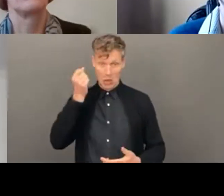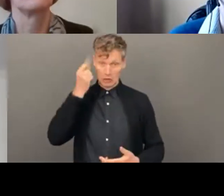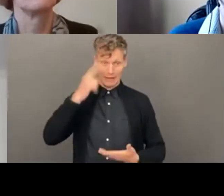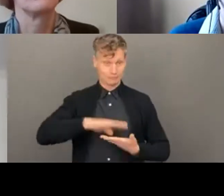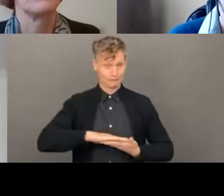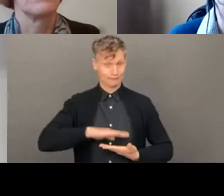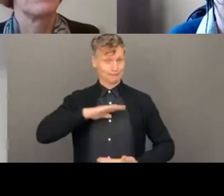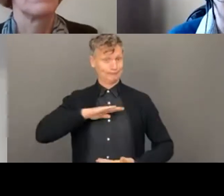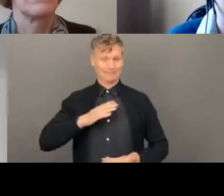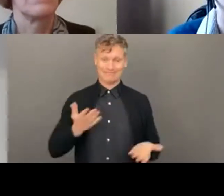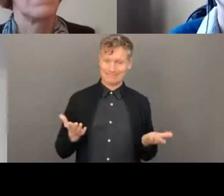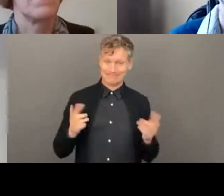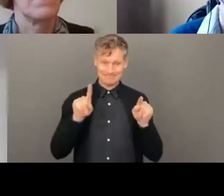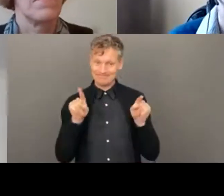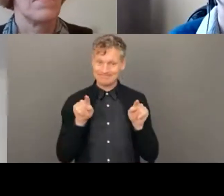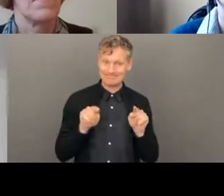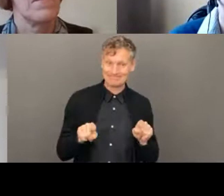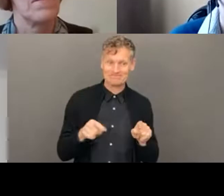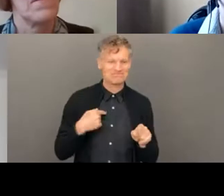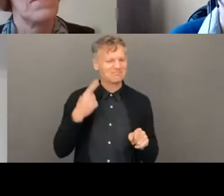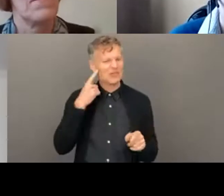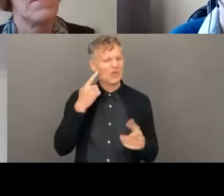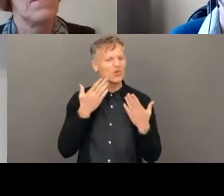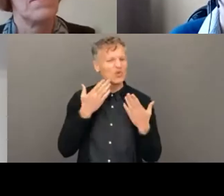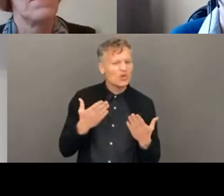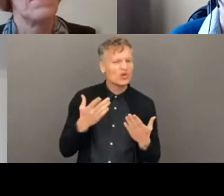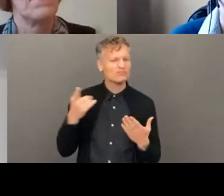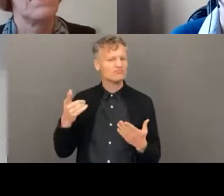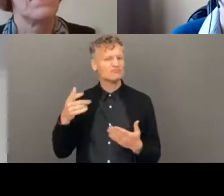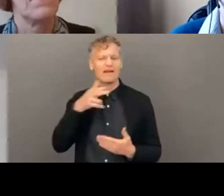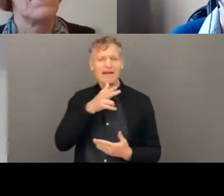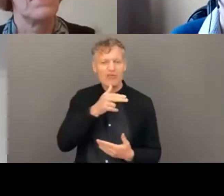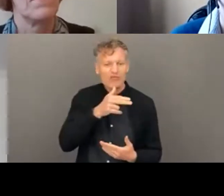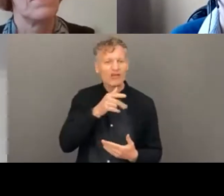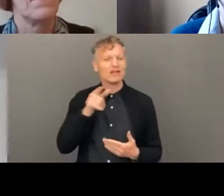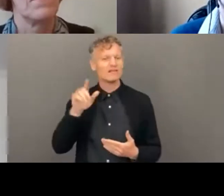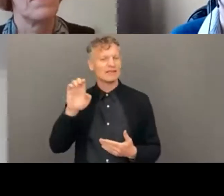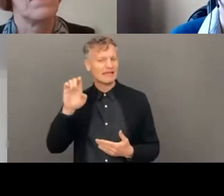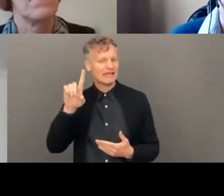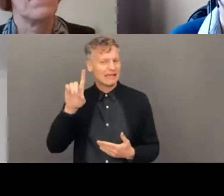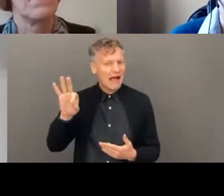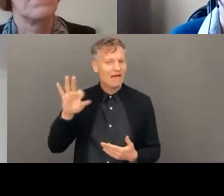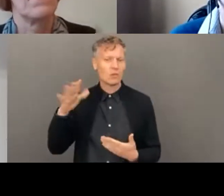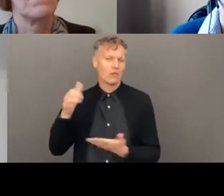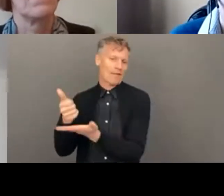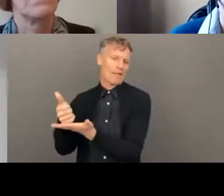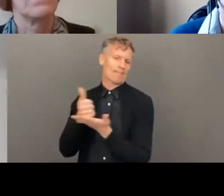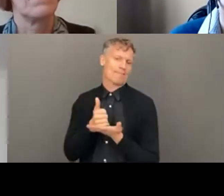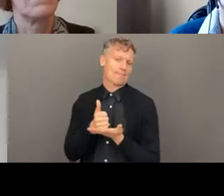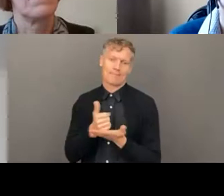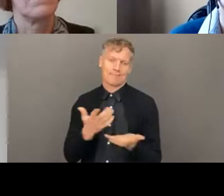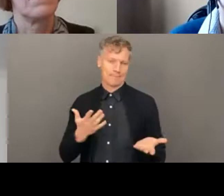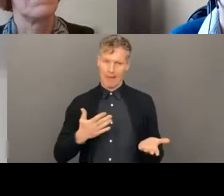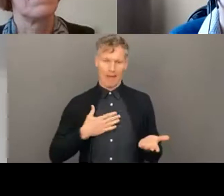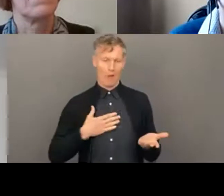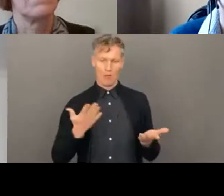to Katherine, I think it was, at EDF, because it was, we weren't there at all. We